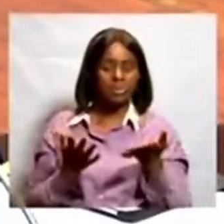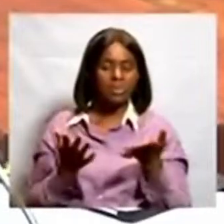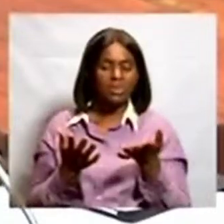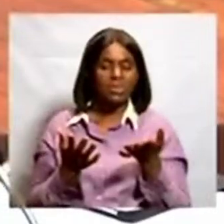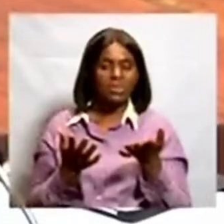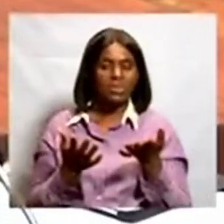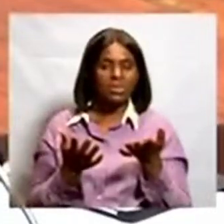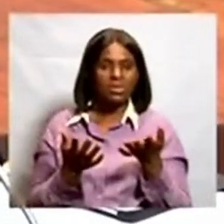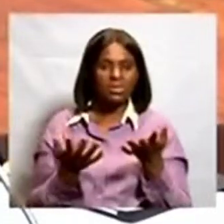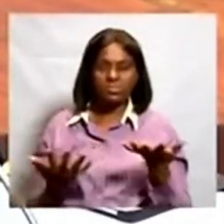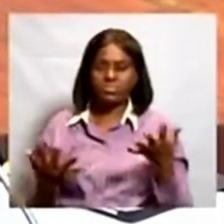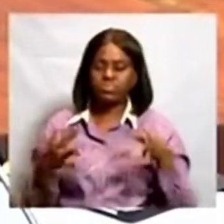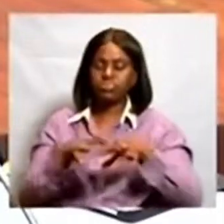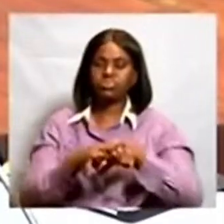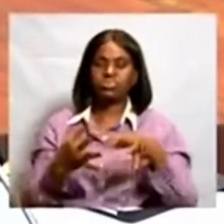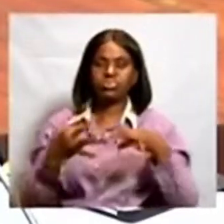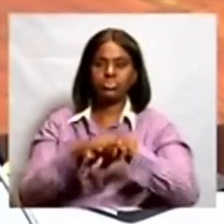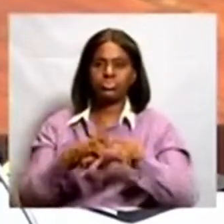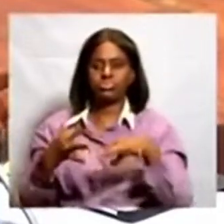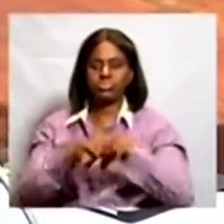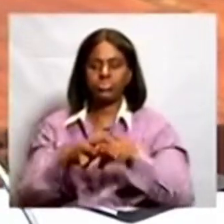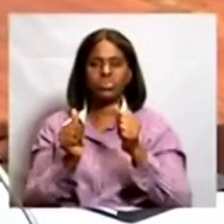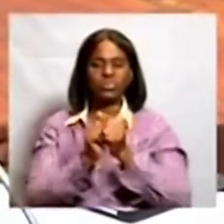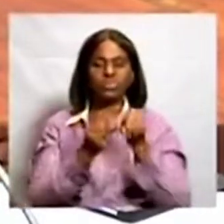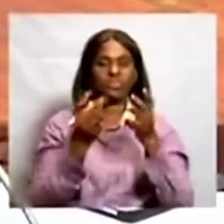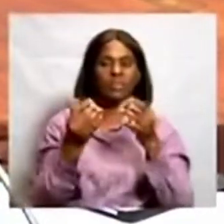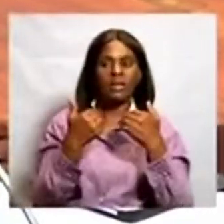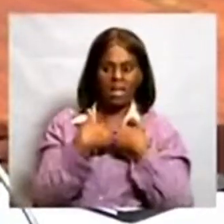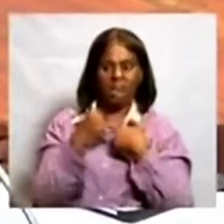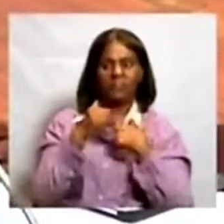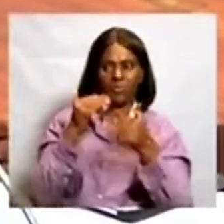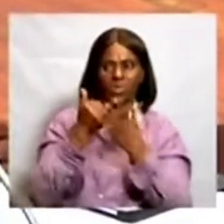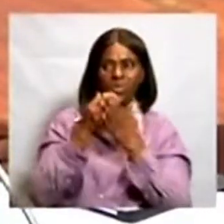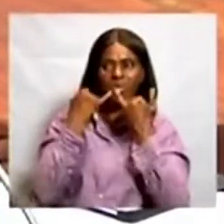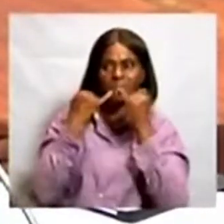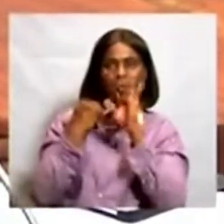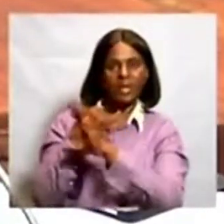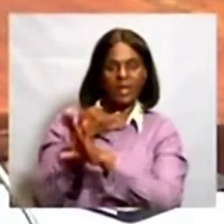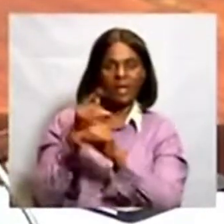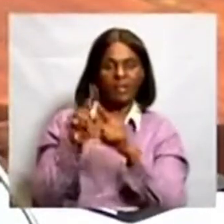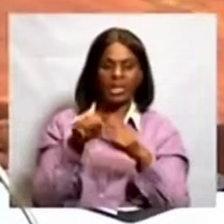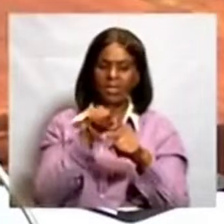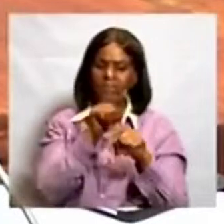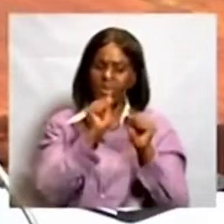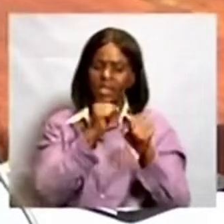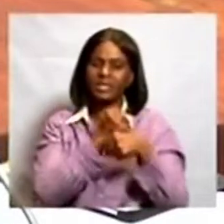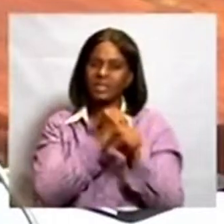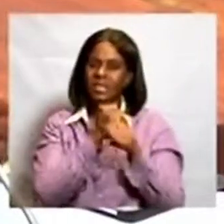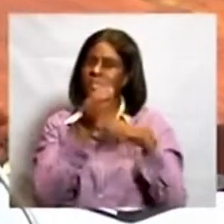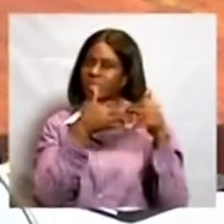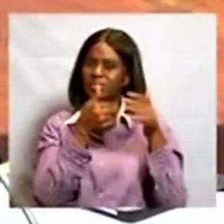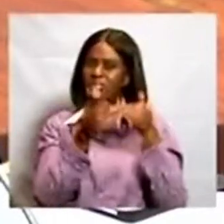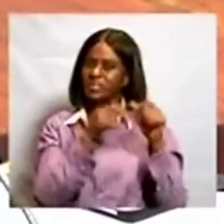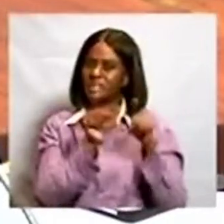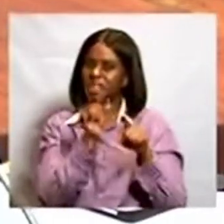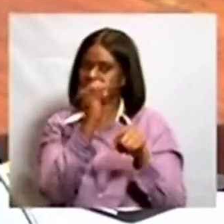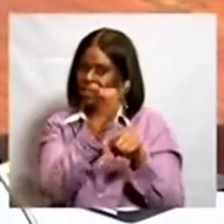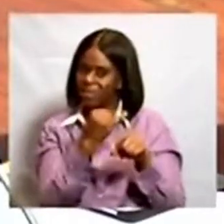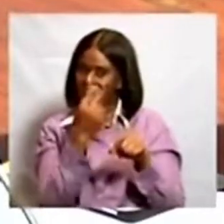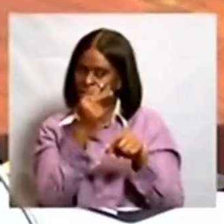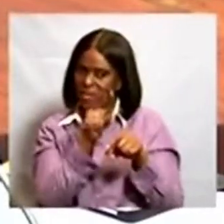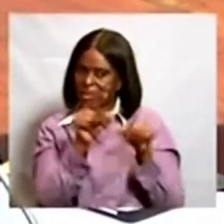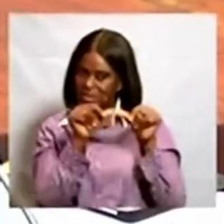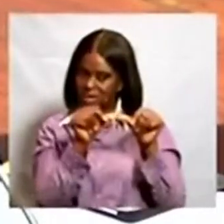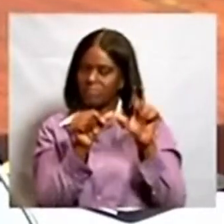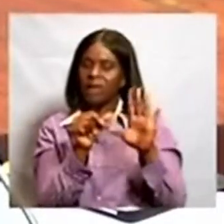Yeah, too congested also. You should carry all the information, but you can make it lighter, and I think the design should look at it still